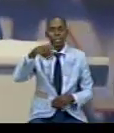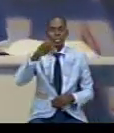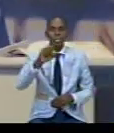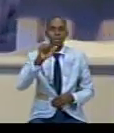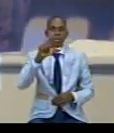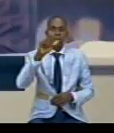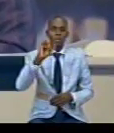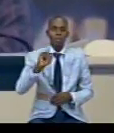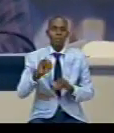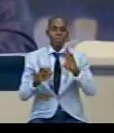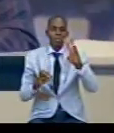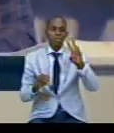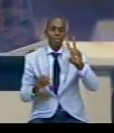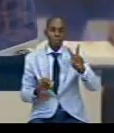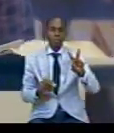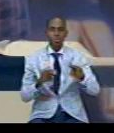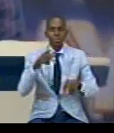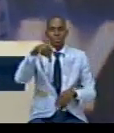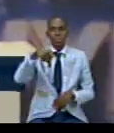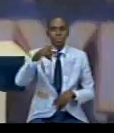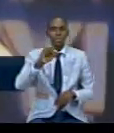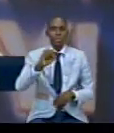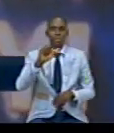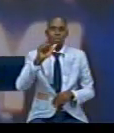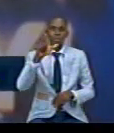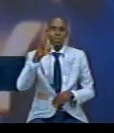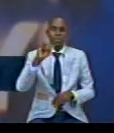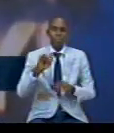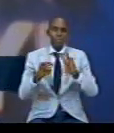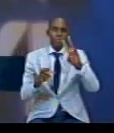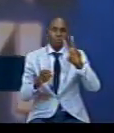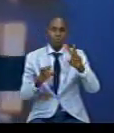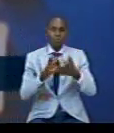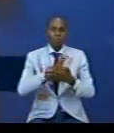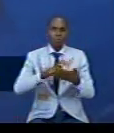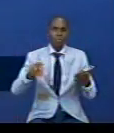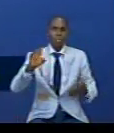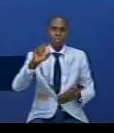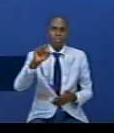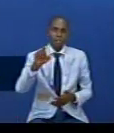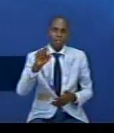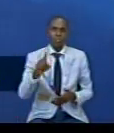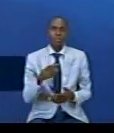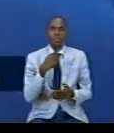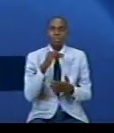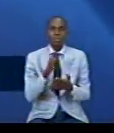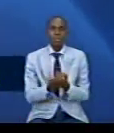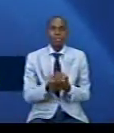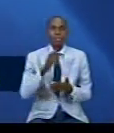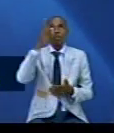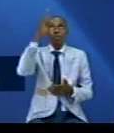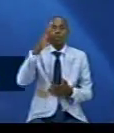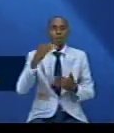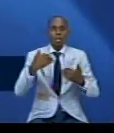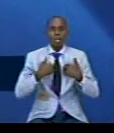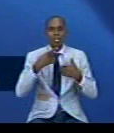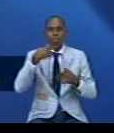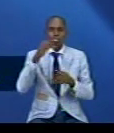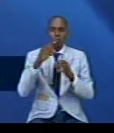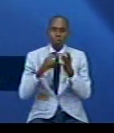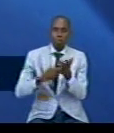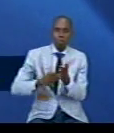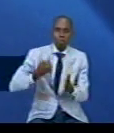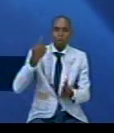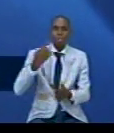verse 11. In Psalm 62, verse 11, it says, God has spoken once and